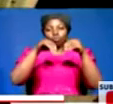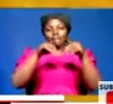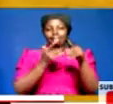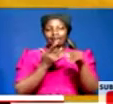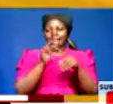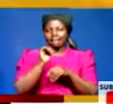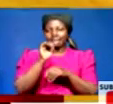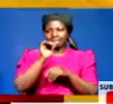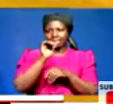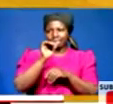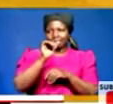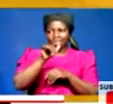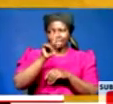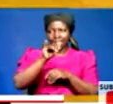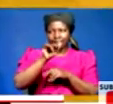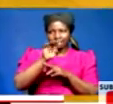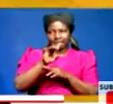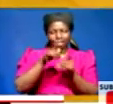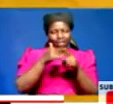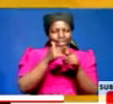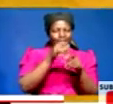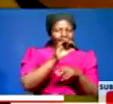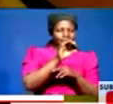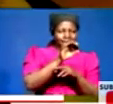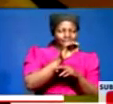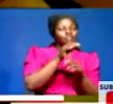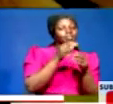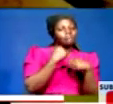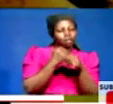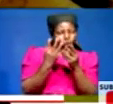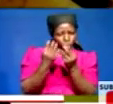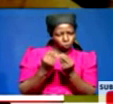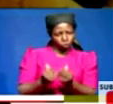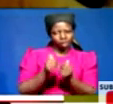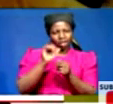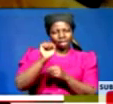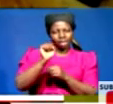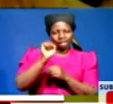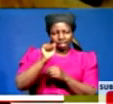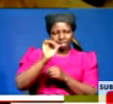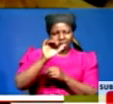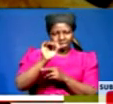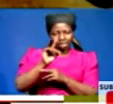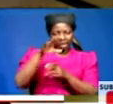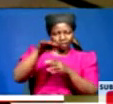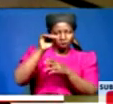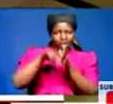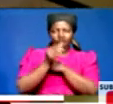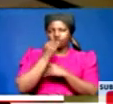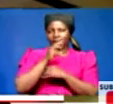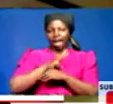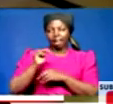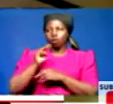pots neutralize the acidity found in some foods and water. To that extent, she realized that the pots would help in